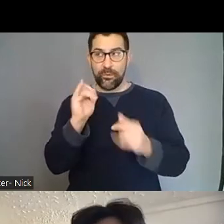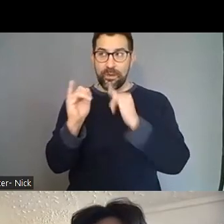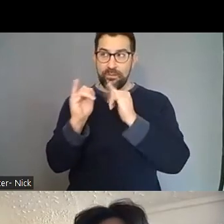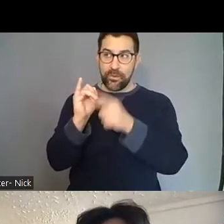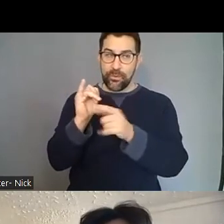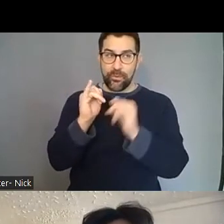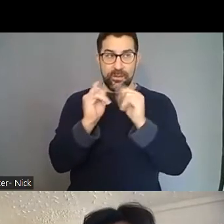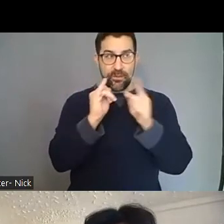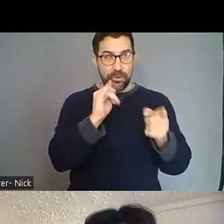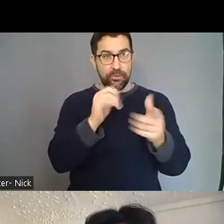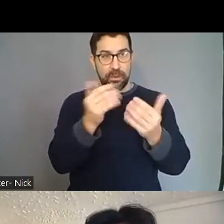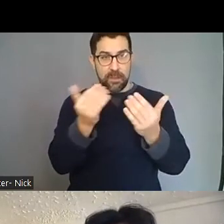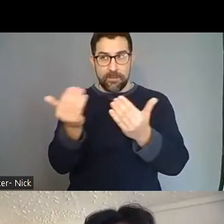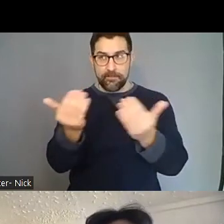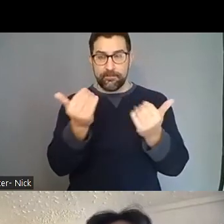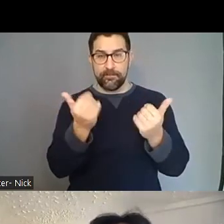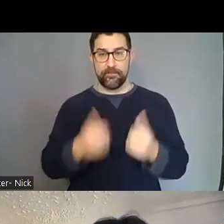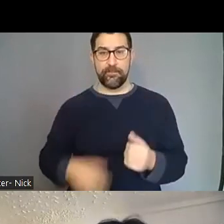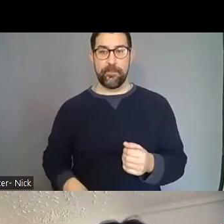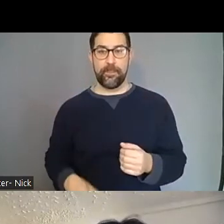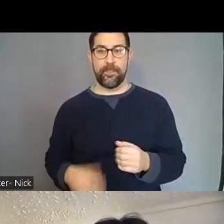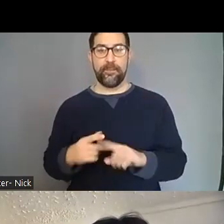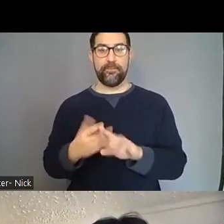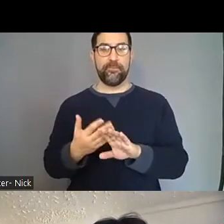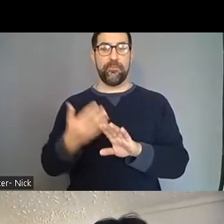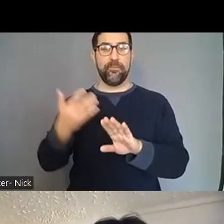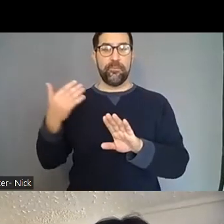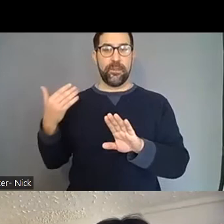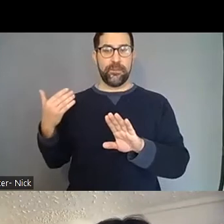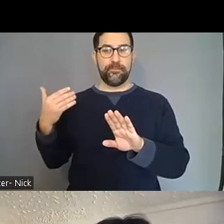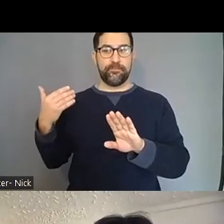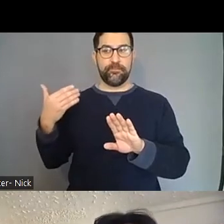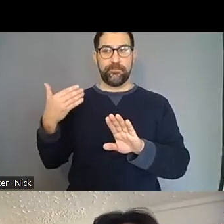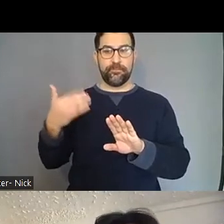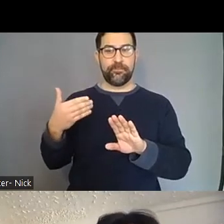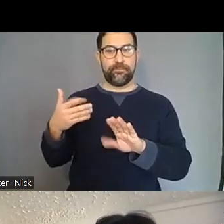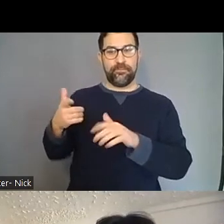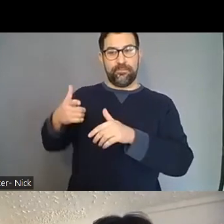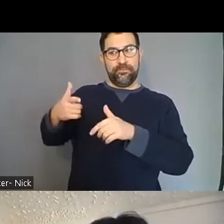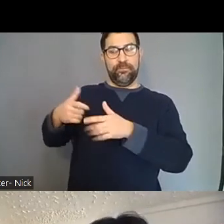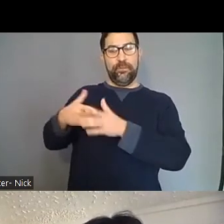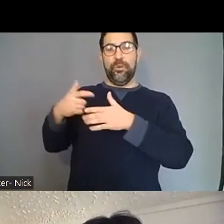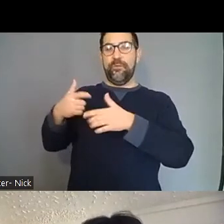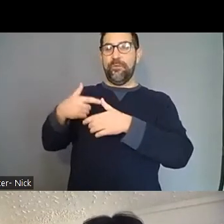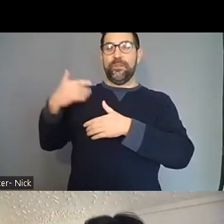know? But before that even got there, we had to take that step forward. And that's really my